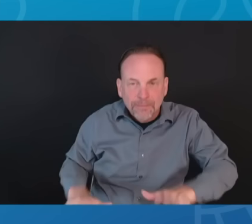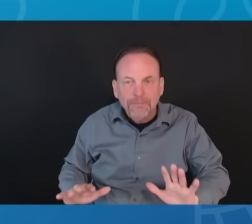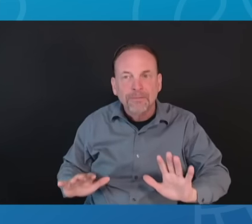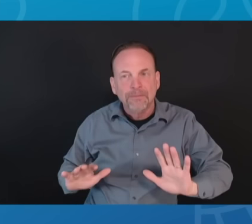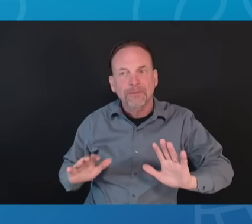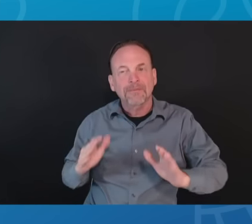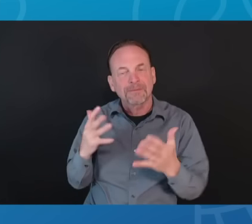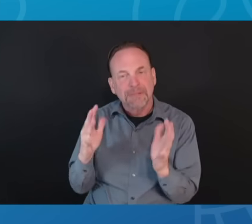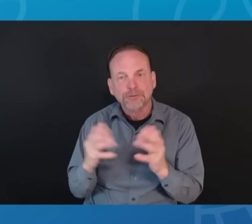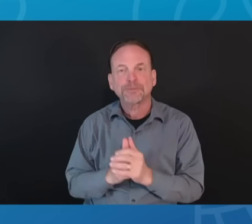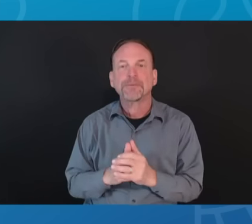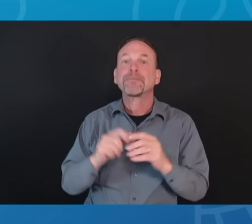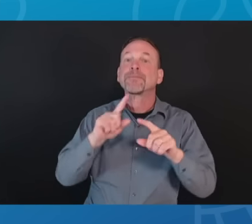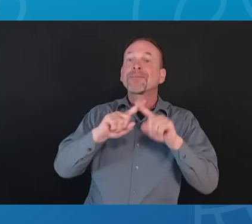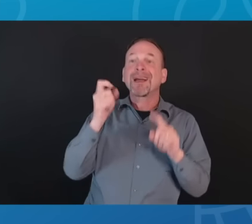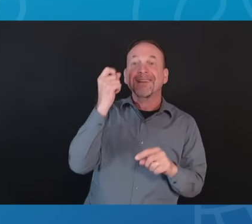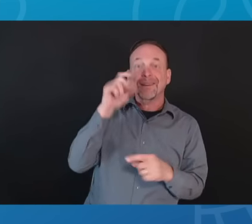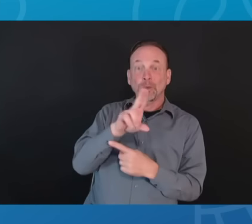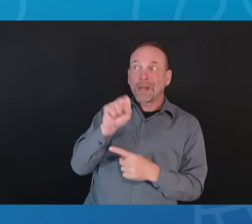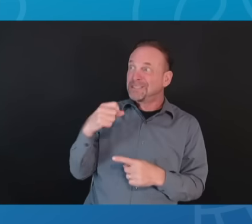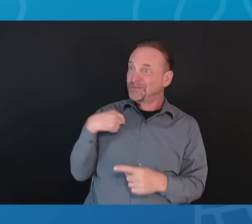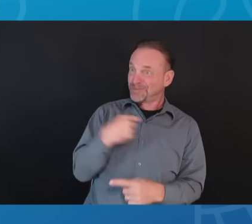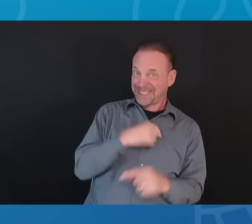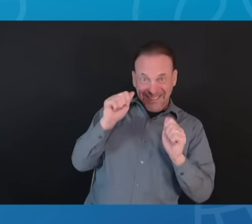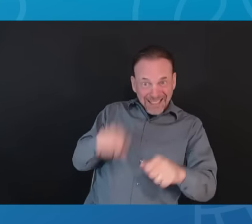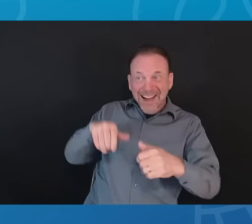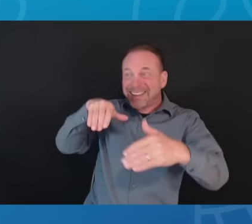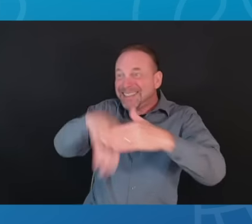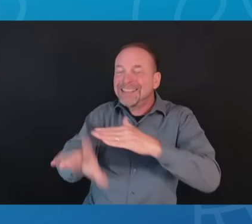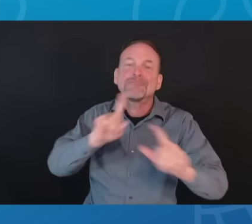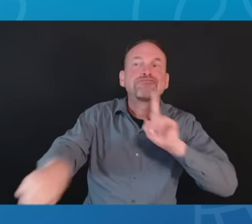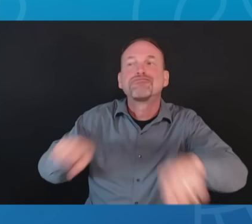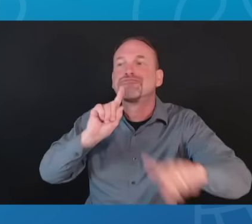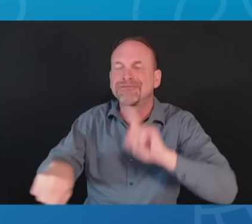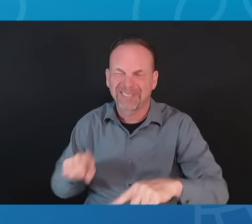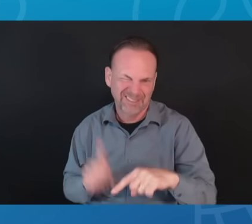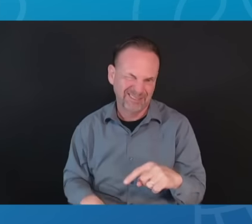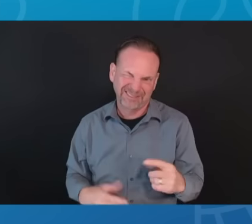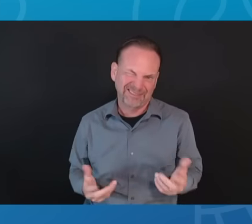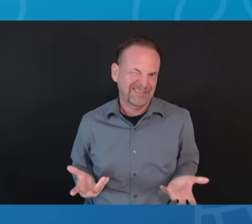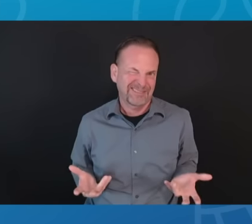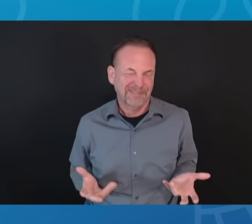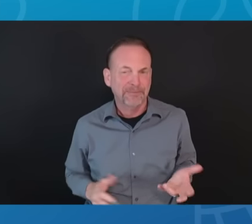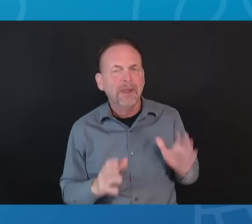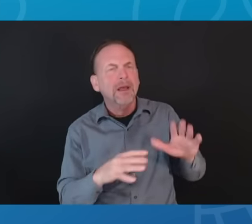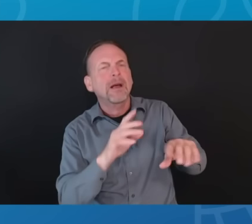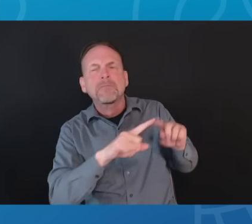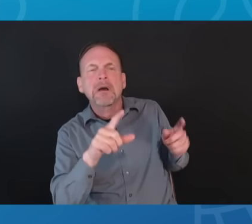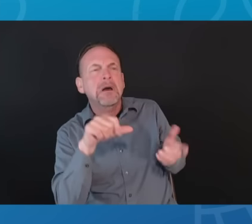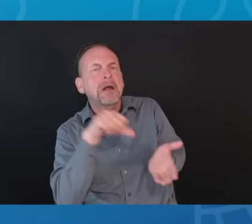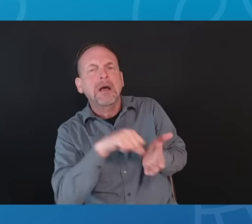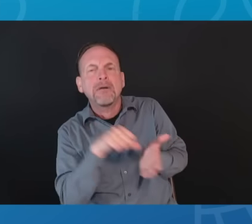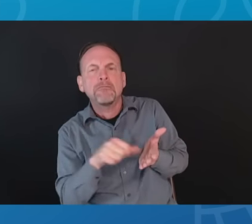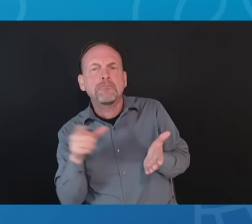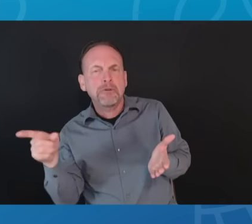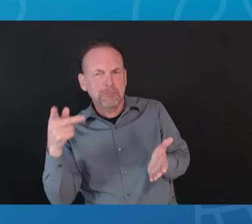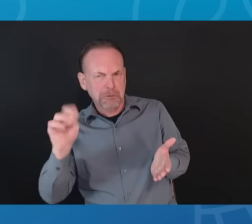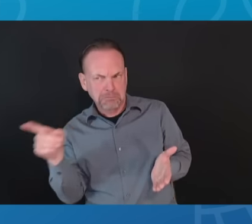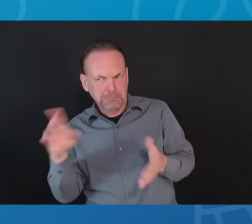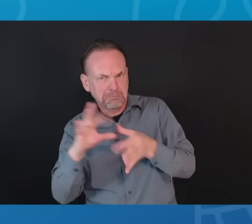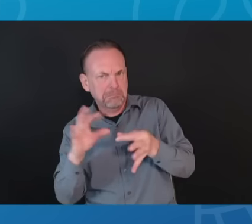impose. But the Iranian foreign minister visited there and 2 days ago. You know, in Lebanon, the situation, it is not